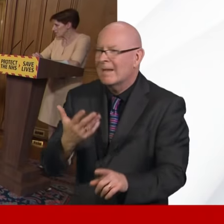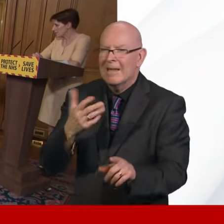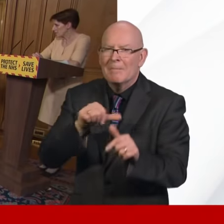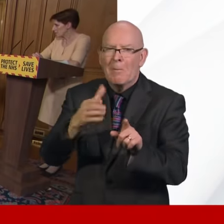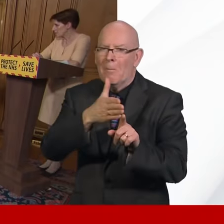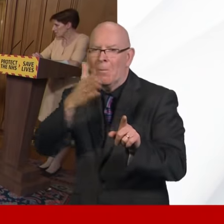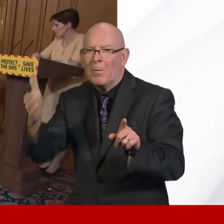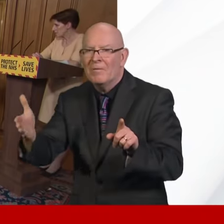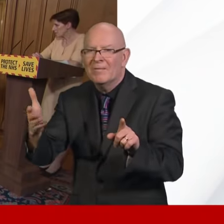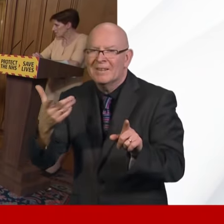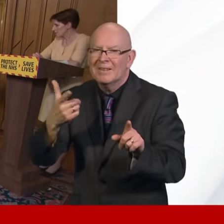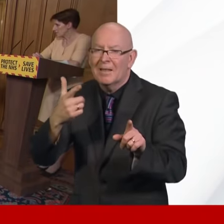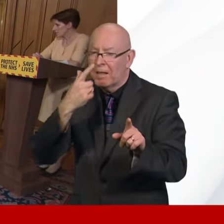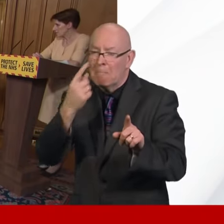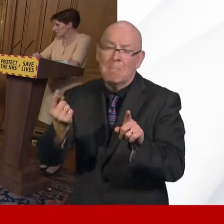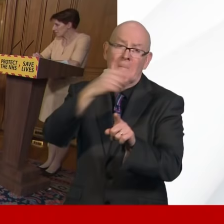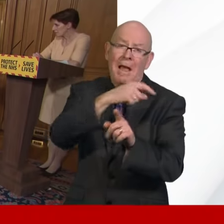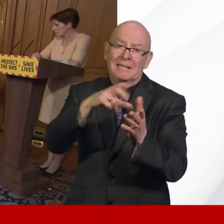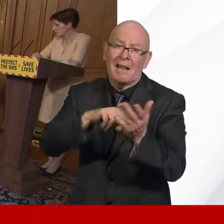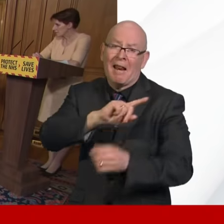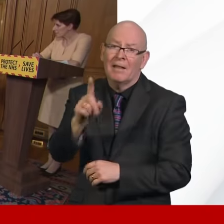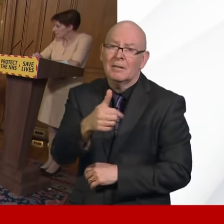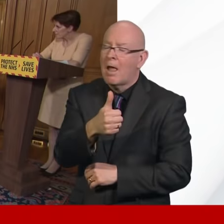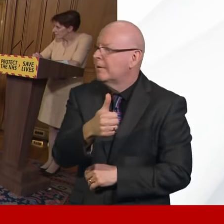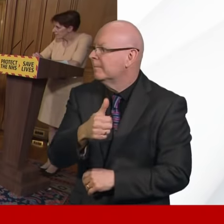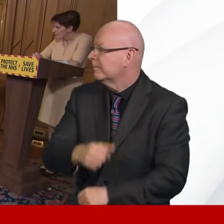Brilliant. Turning next to Emilio from Politico.